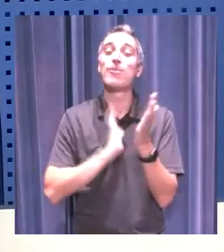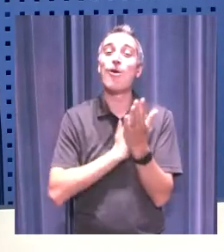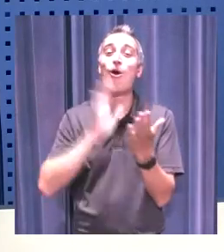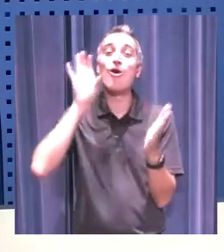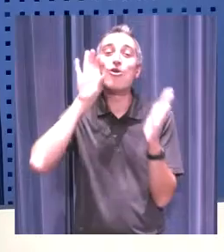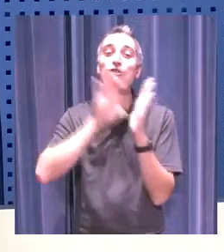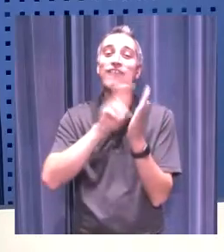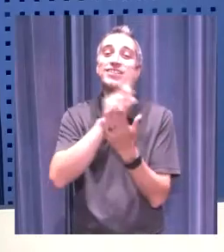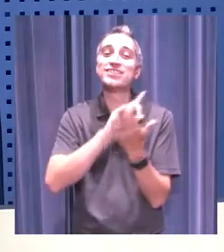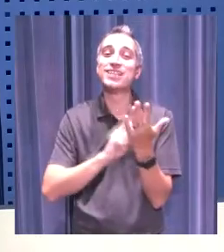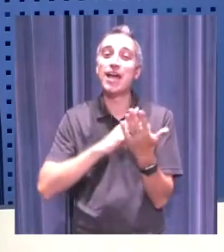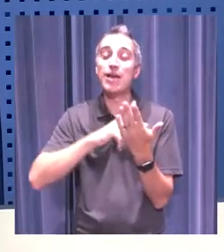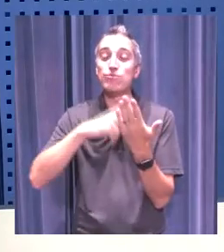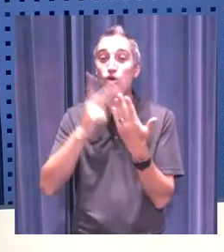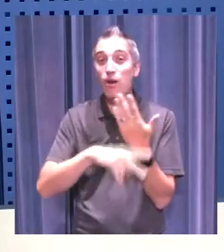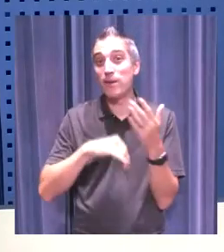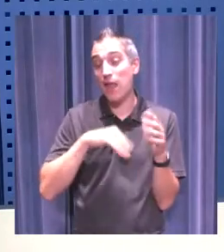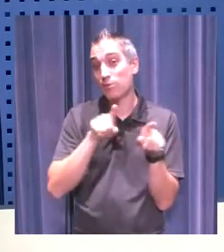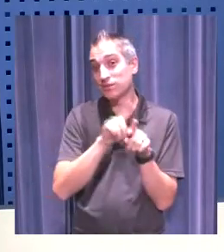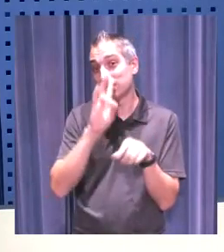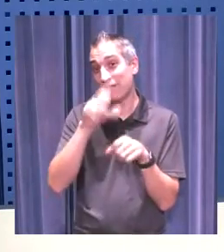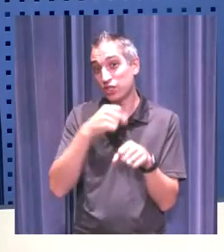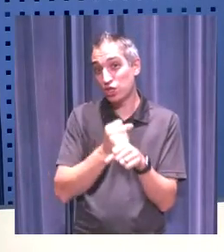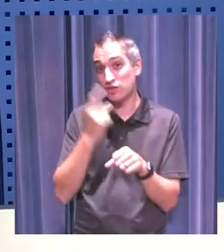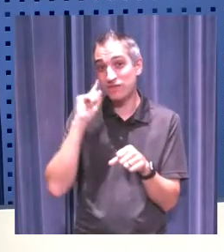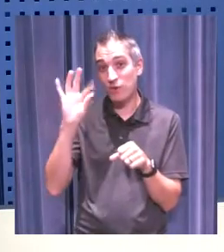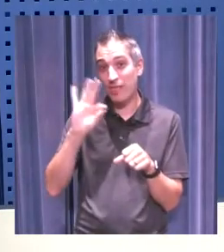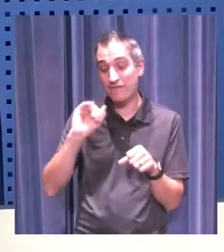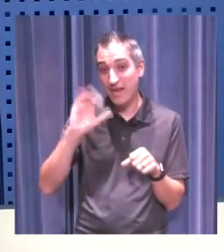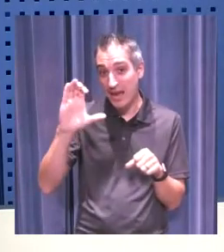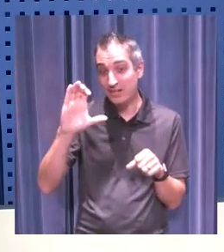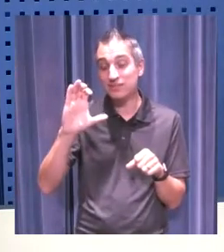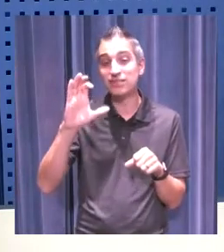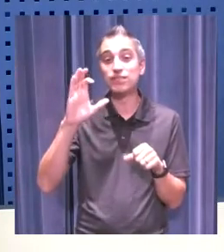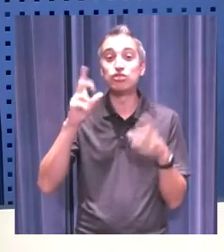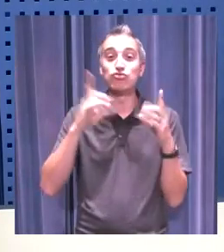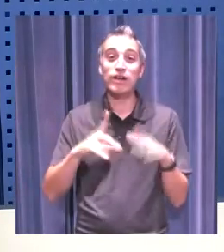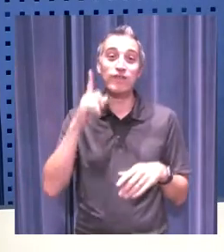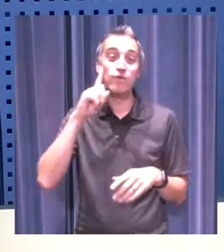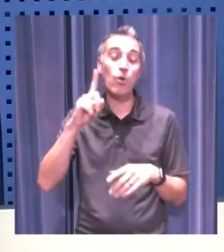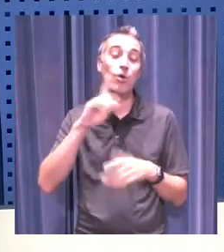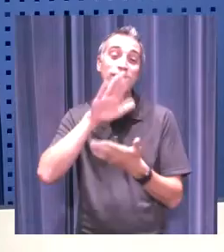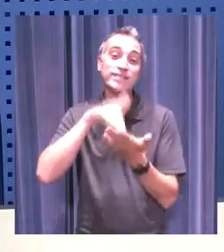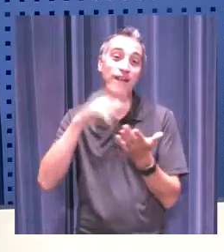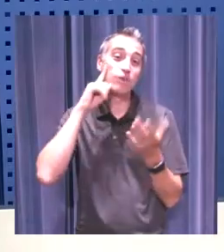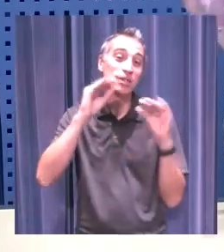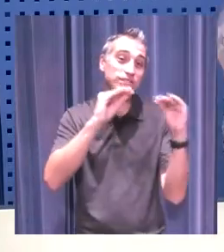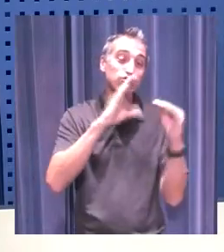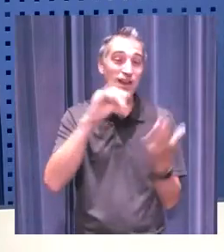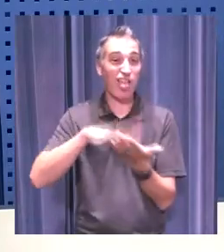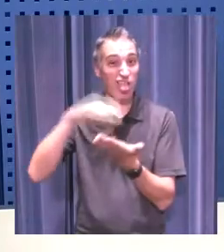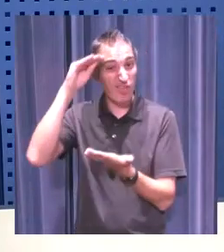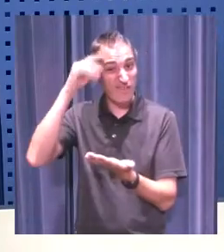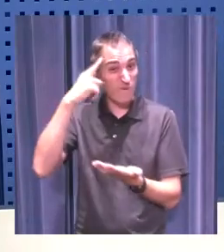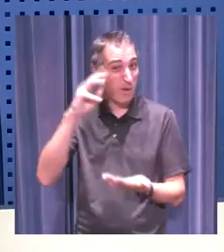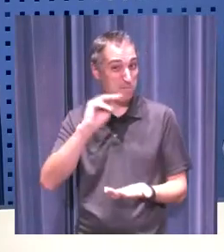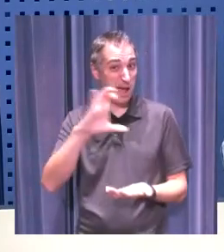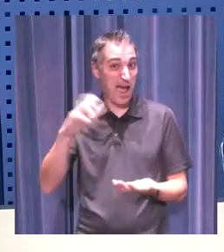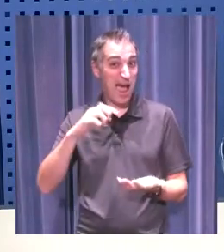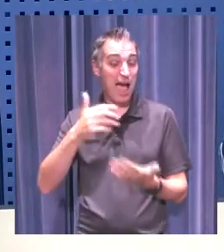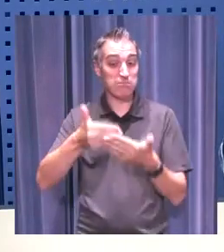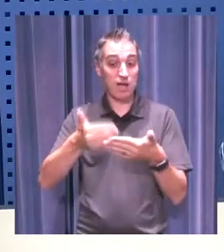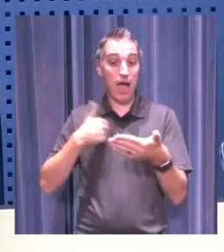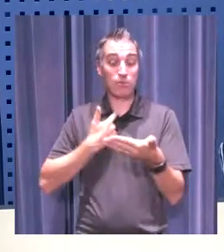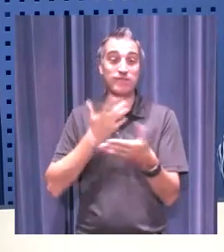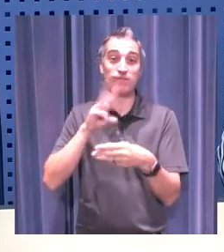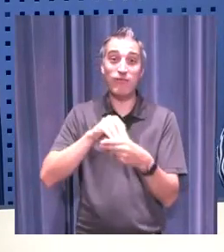I also served 7 years as the faculty director for the Center for Teaching and Learning. Prior to Mott, I had a long career in publishing and